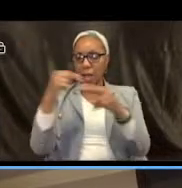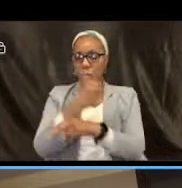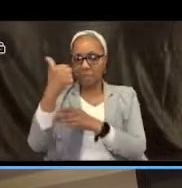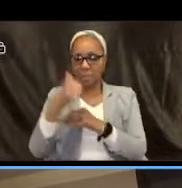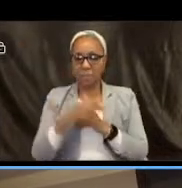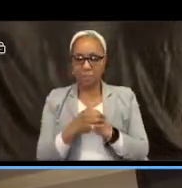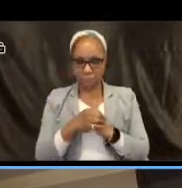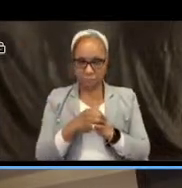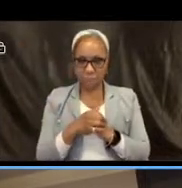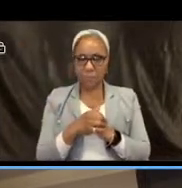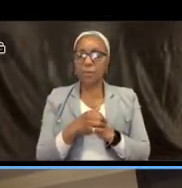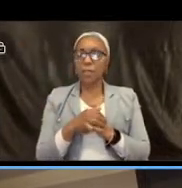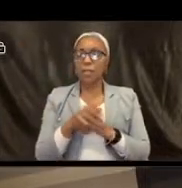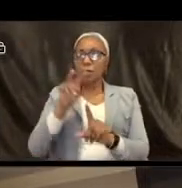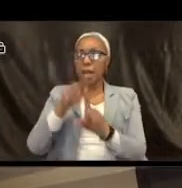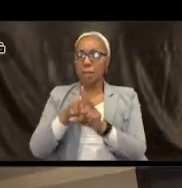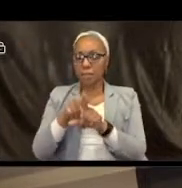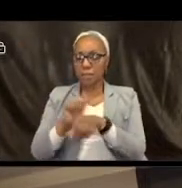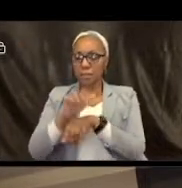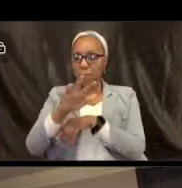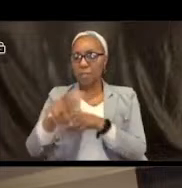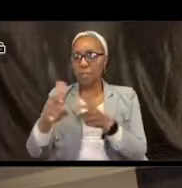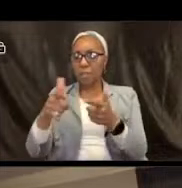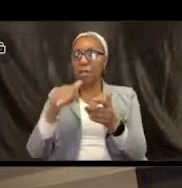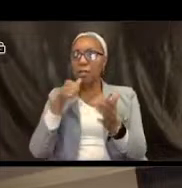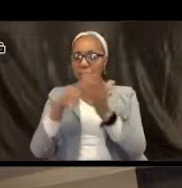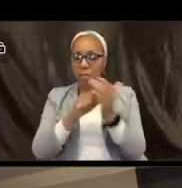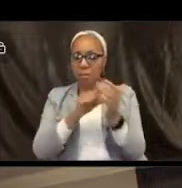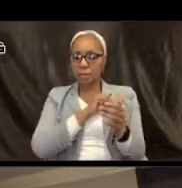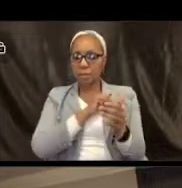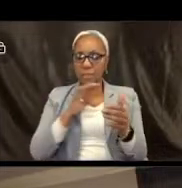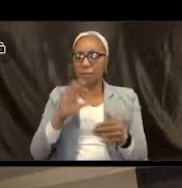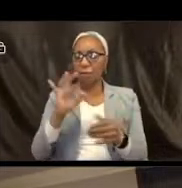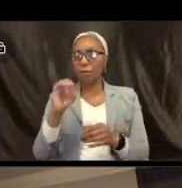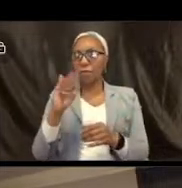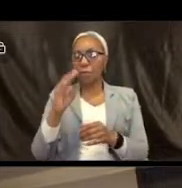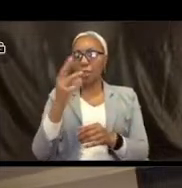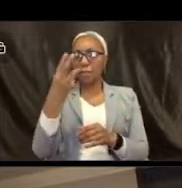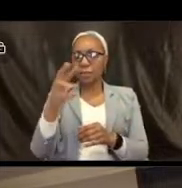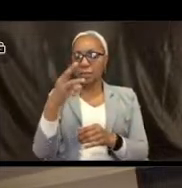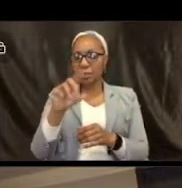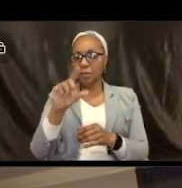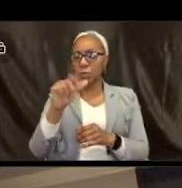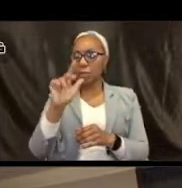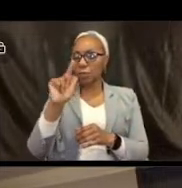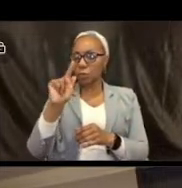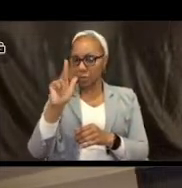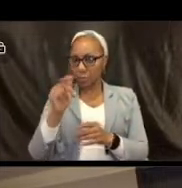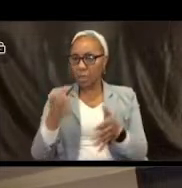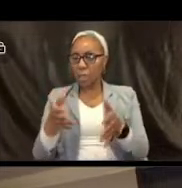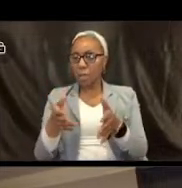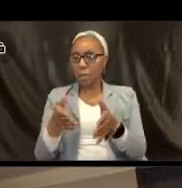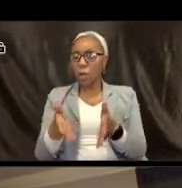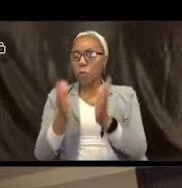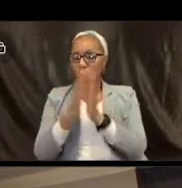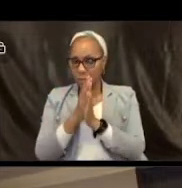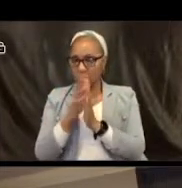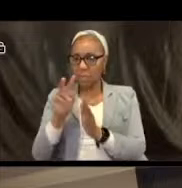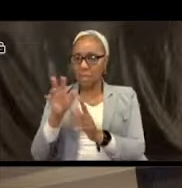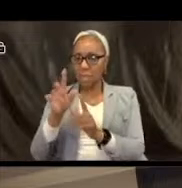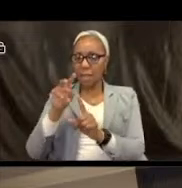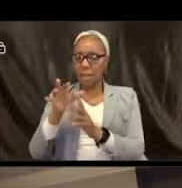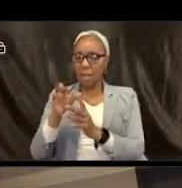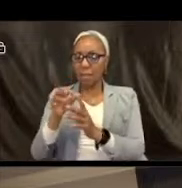Cemetery Road. The applicant submitted a letter to staff on February 16th, 2023, requesting this application be deferred to the